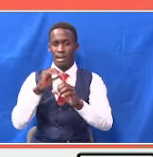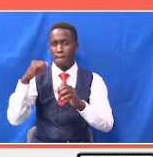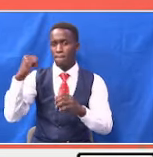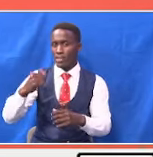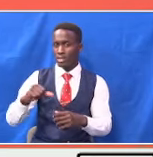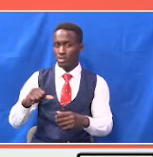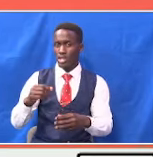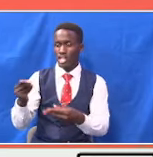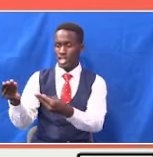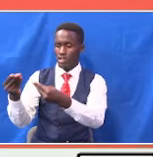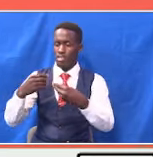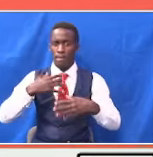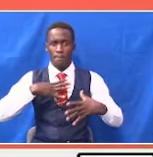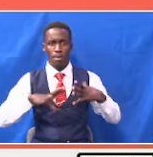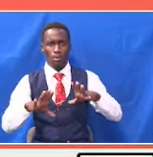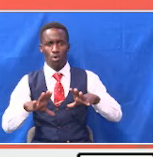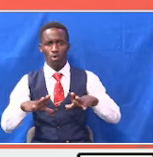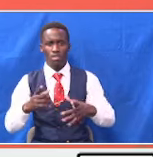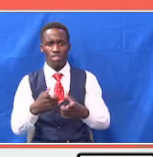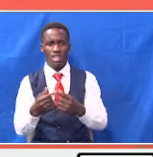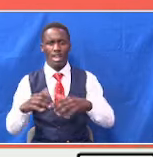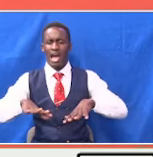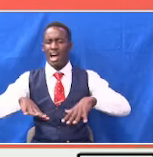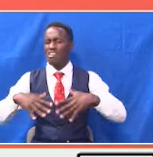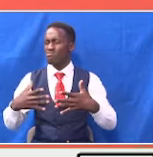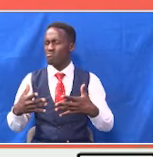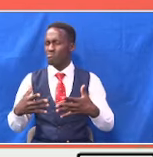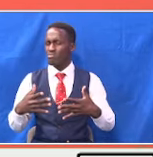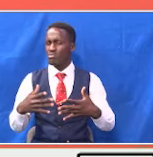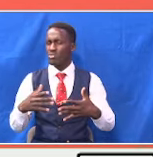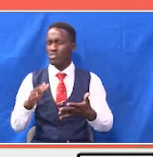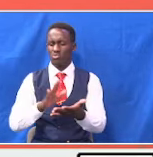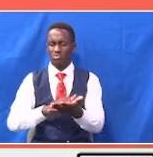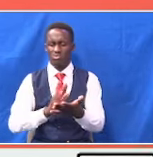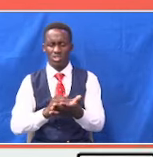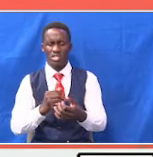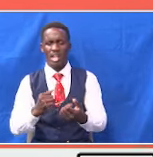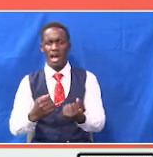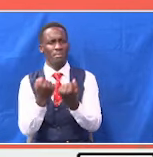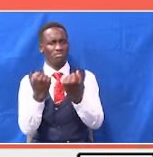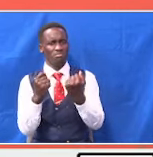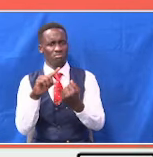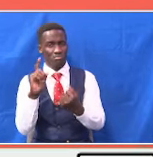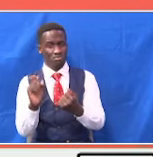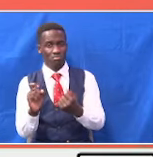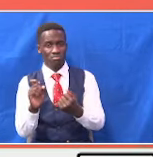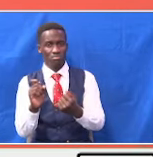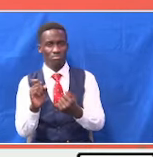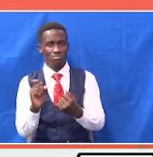the people, then how come you begin to rush the implementation?